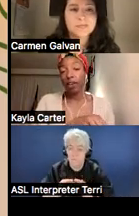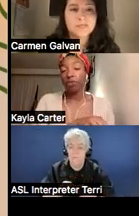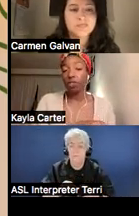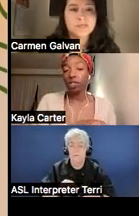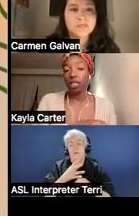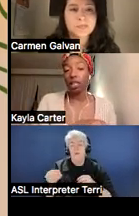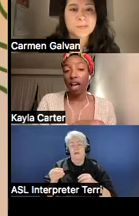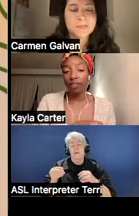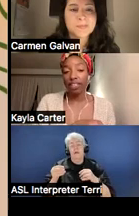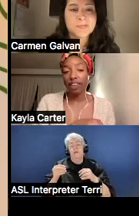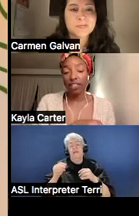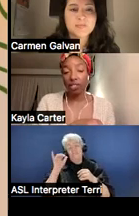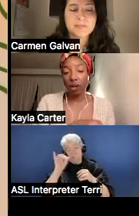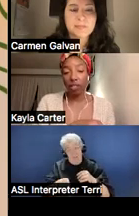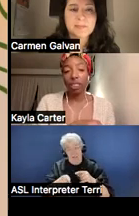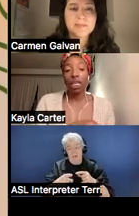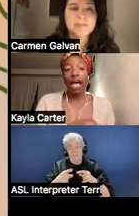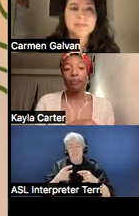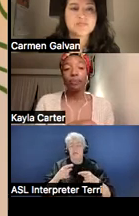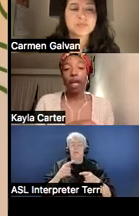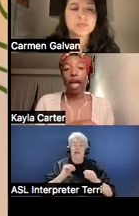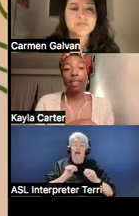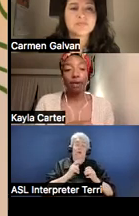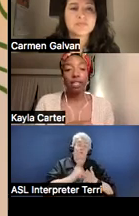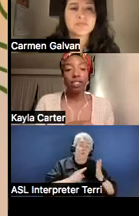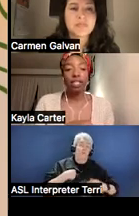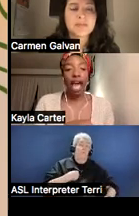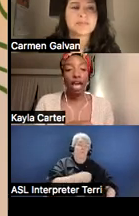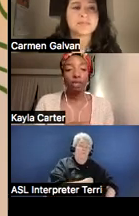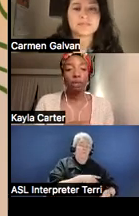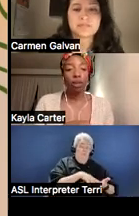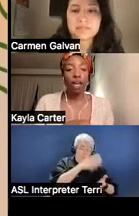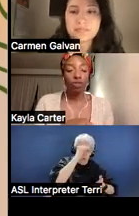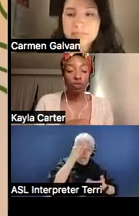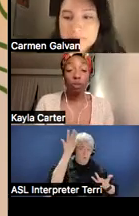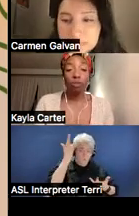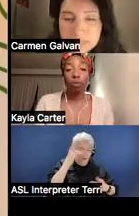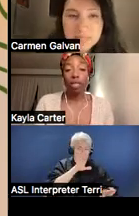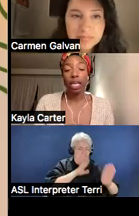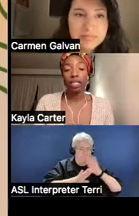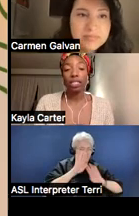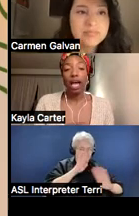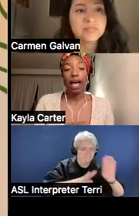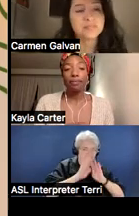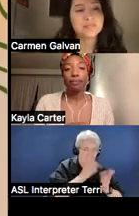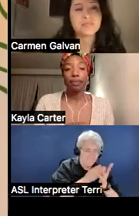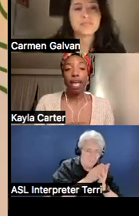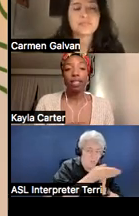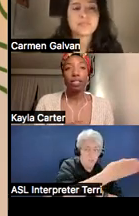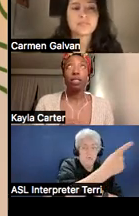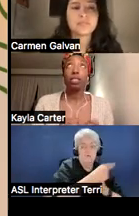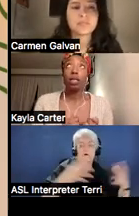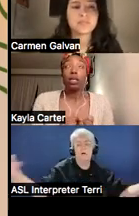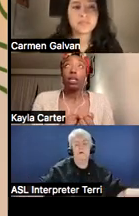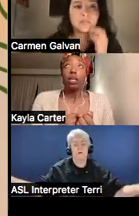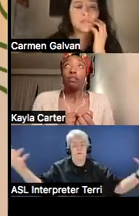brilliance that unfortunately a lot of us have had to learn, allows us to actually be extremely brilliant